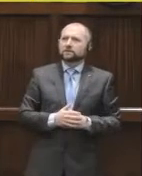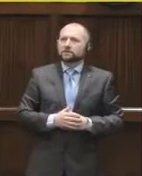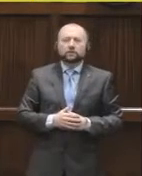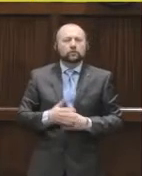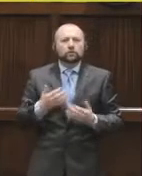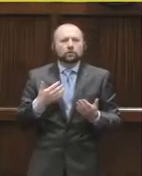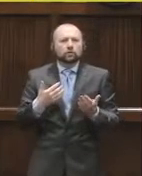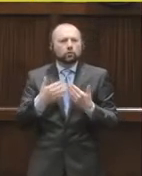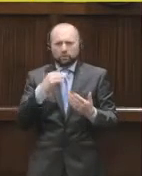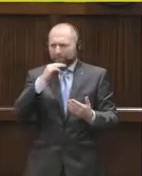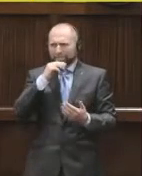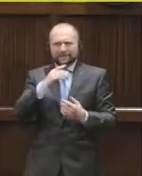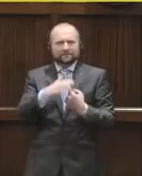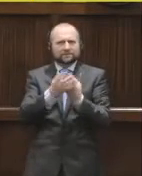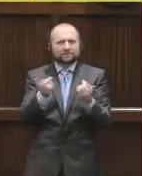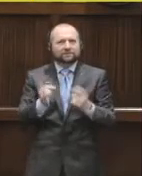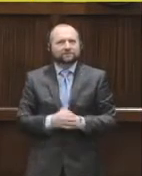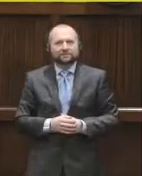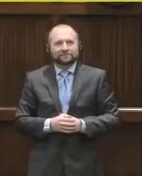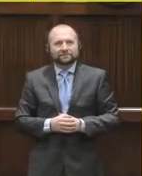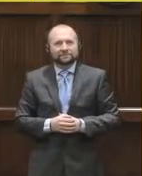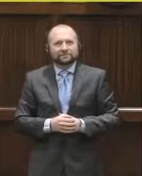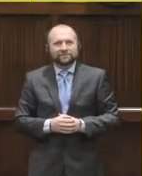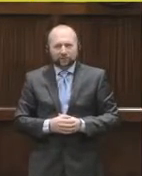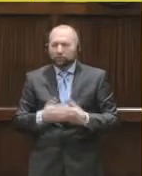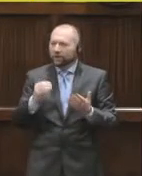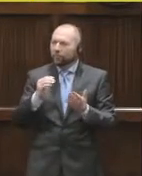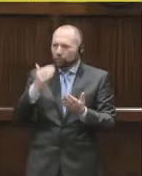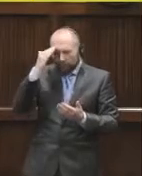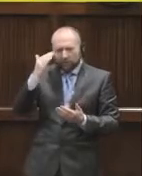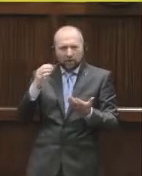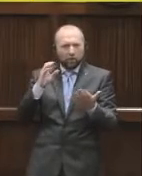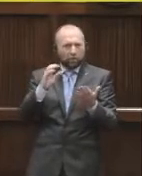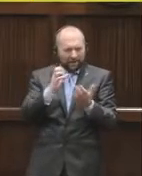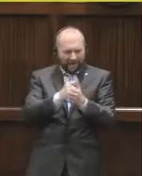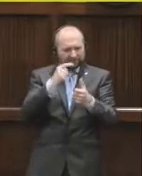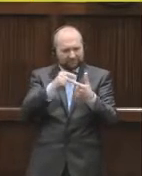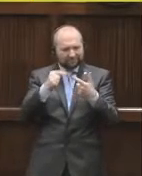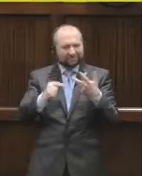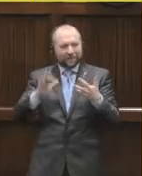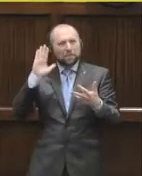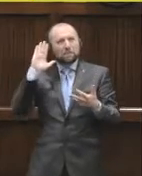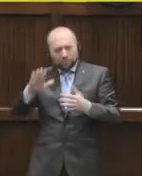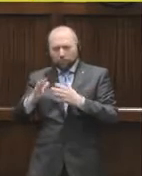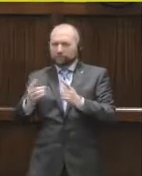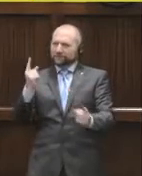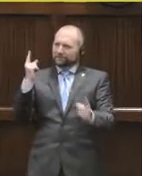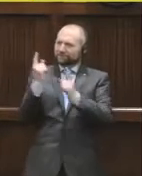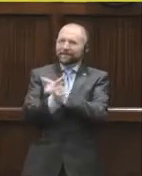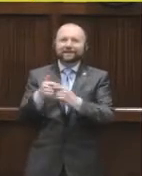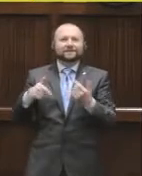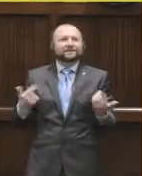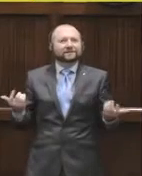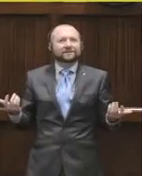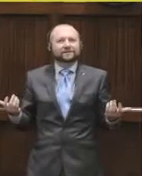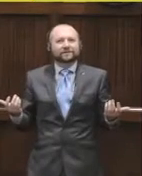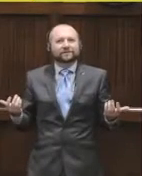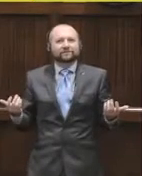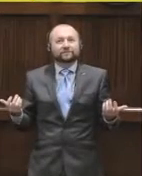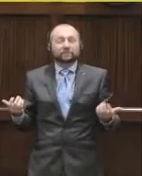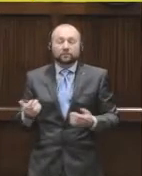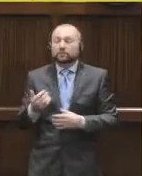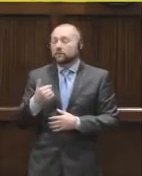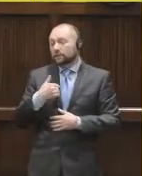to achieve? Well, there's a number of reasons why it's important for us to do that. And from